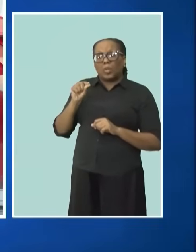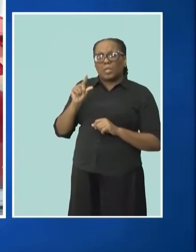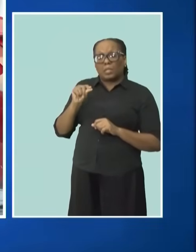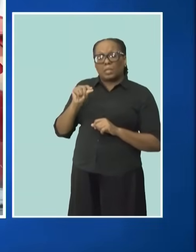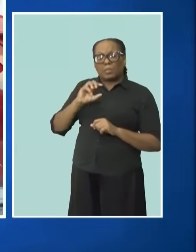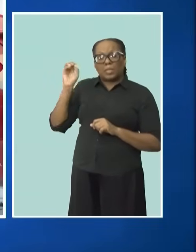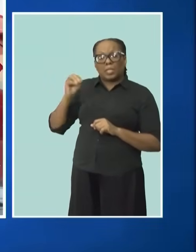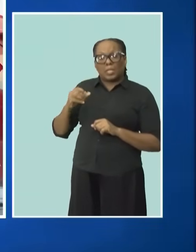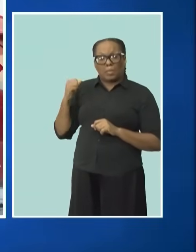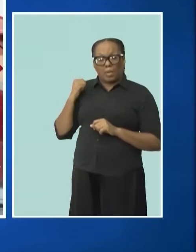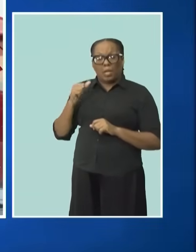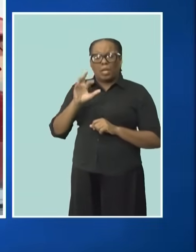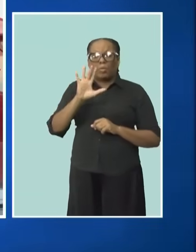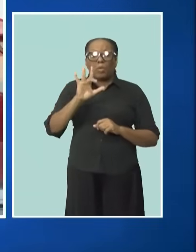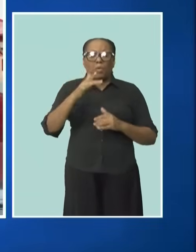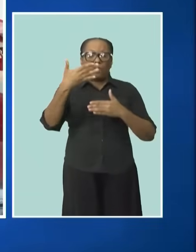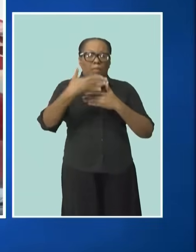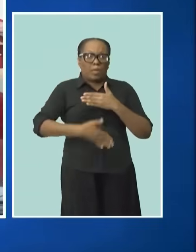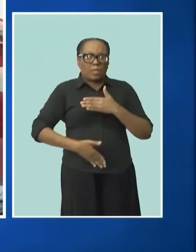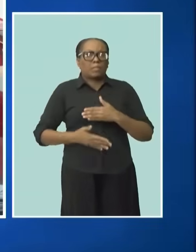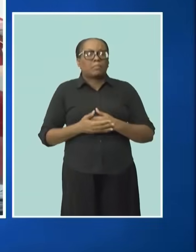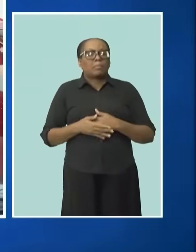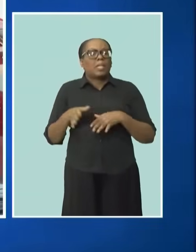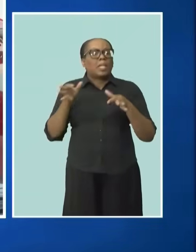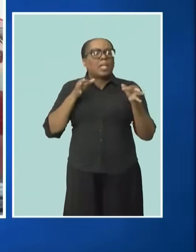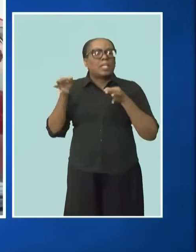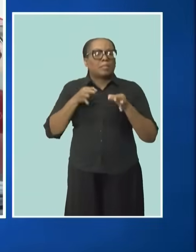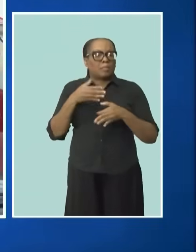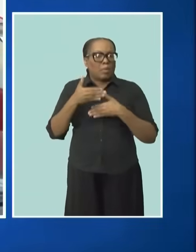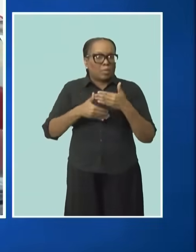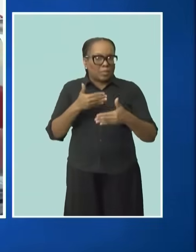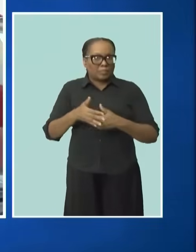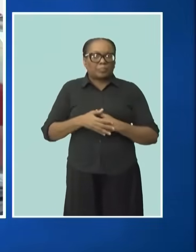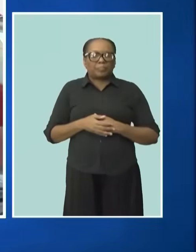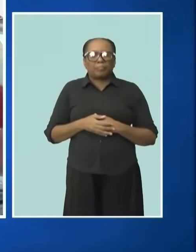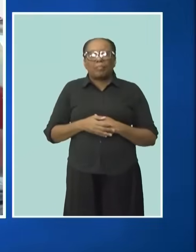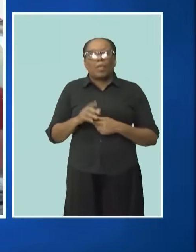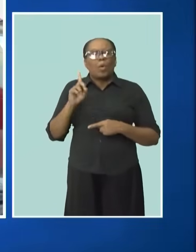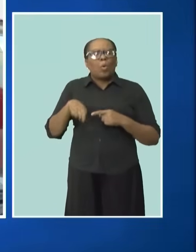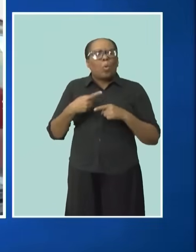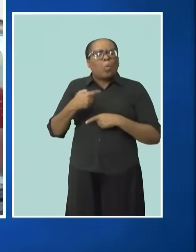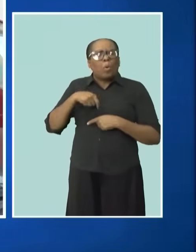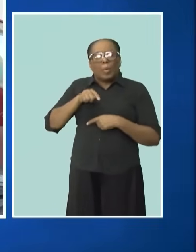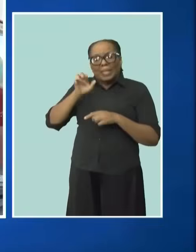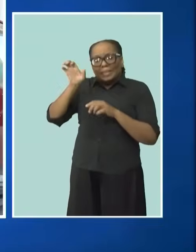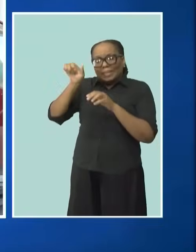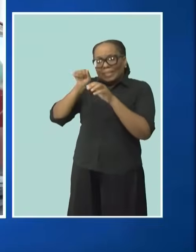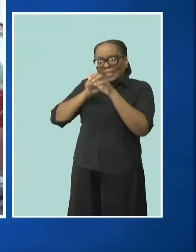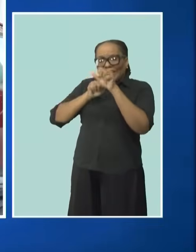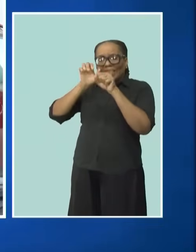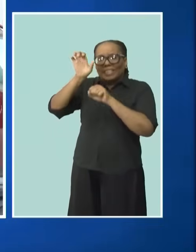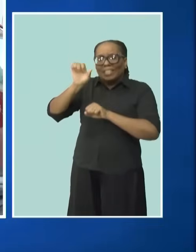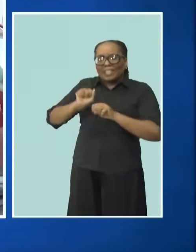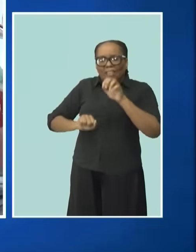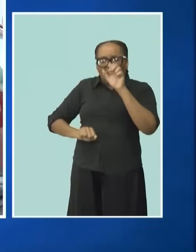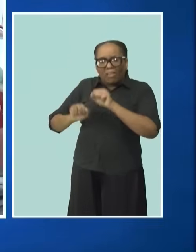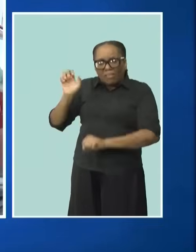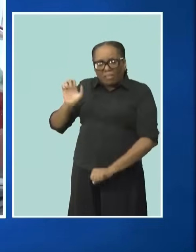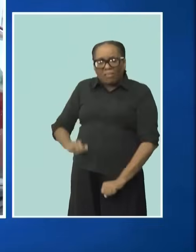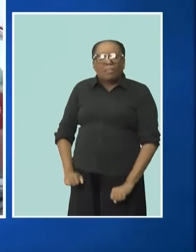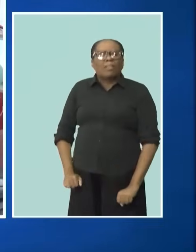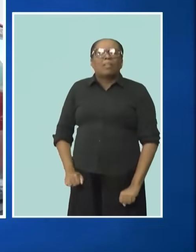the process and the time it takes as well. Stripping is additional cost, stripping and cleaning, and then